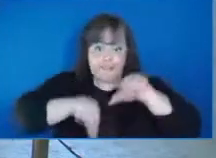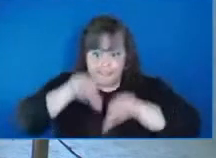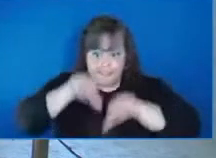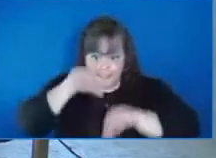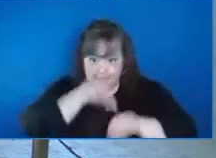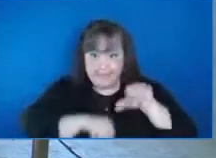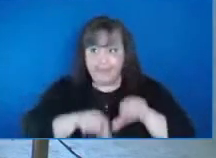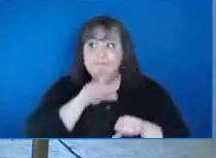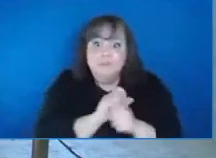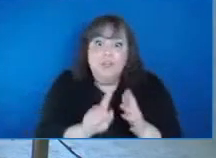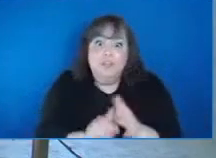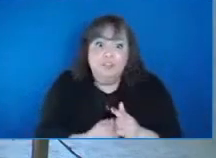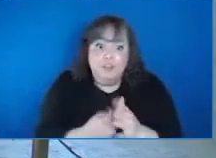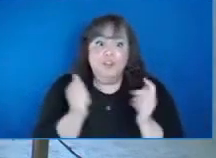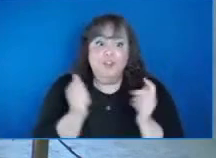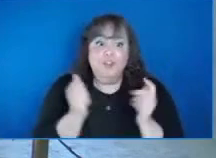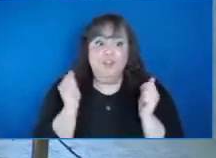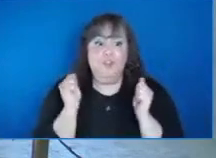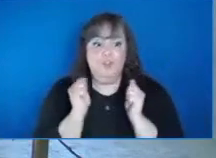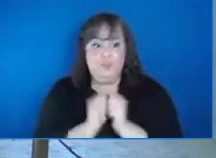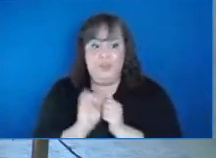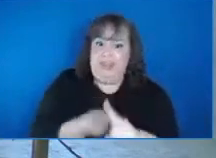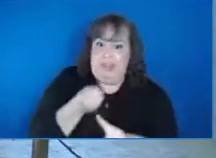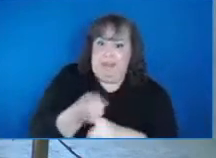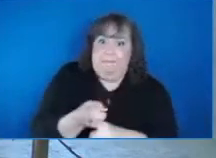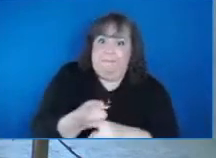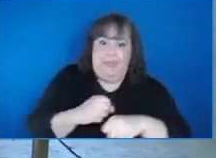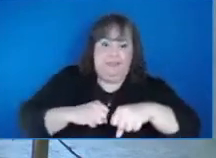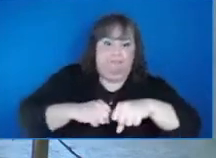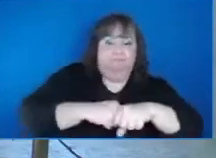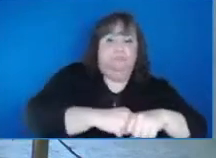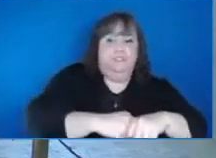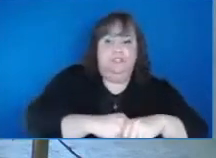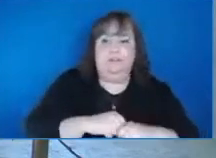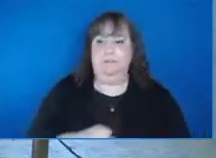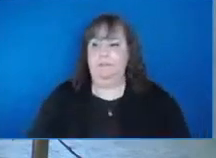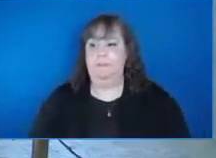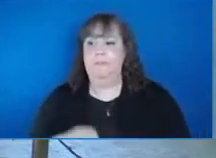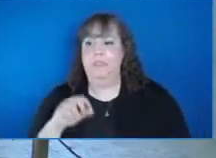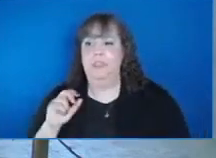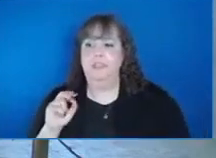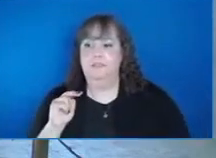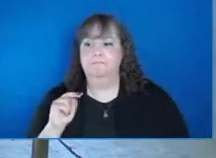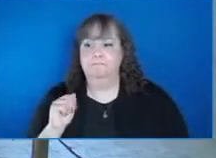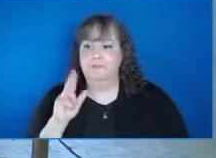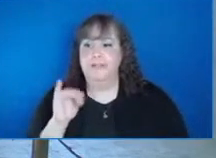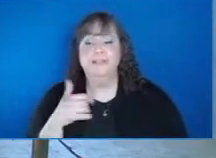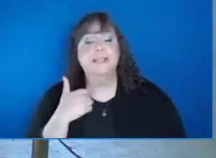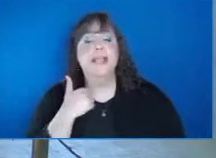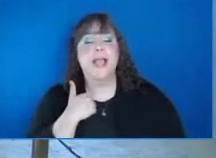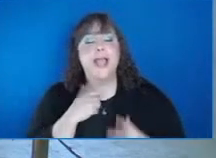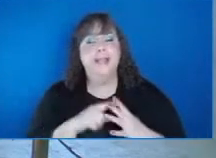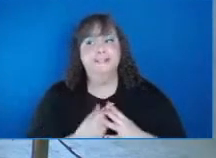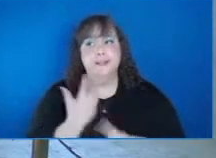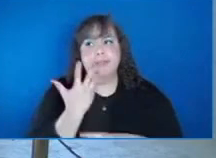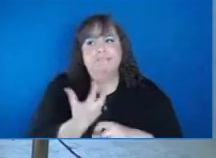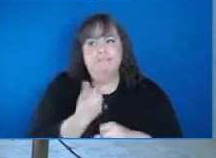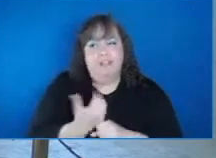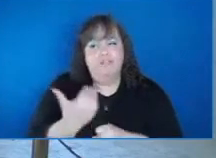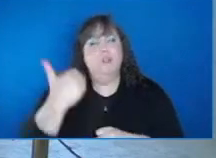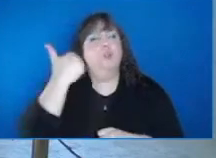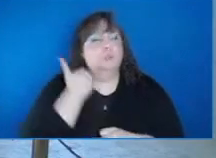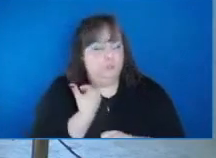with, with that impact. Yeah. So I've been on DART for 5 years about when I started and joined the DART team. So NASA started